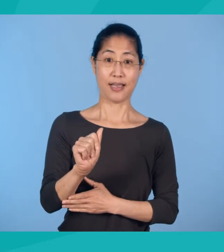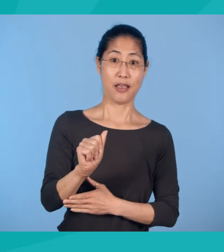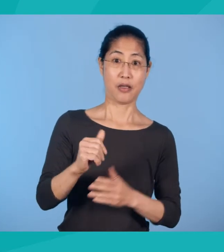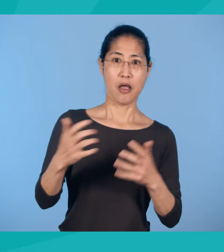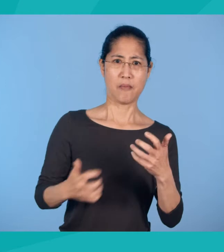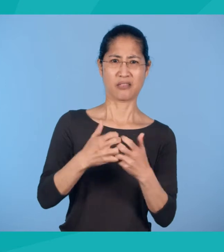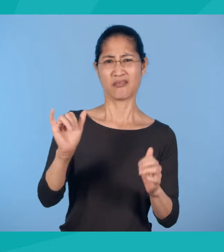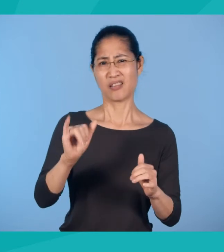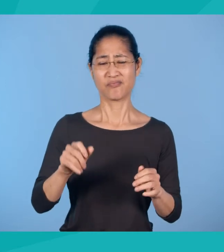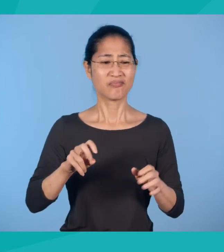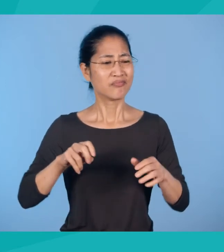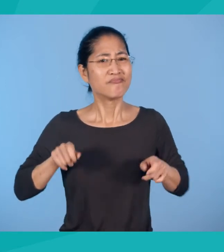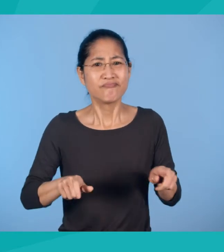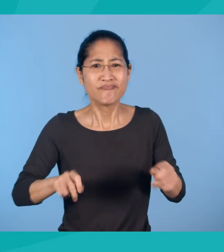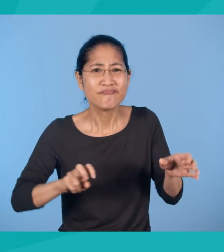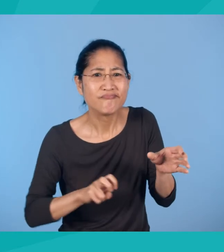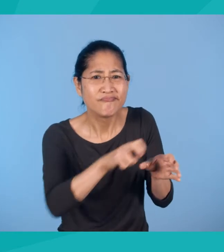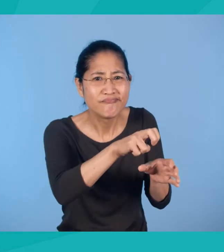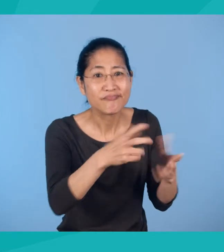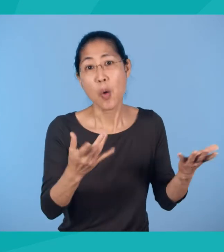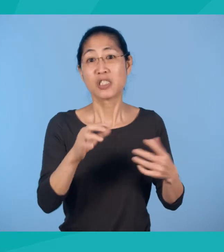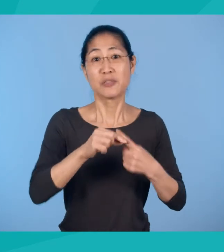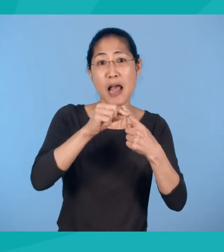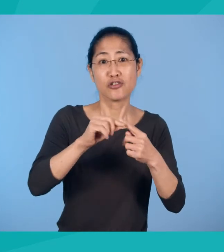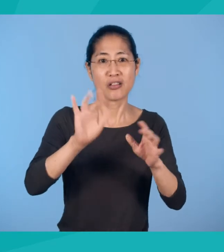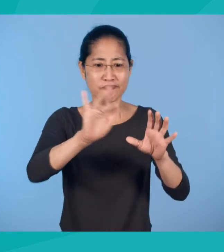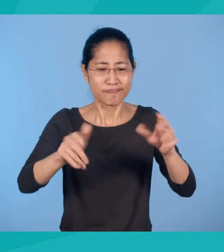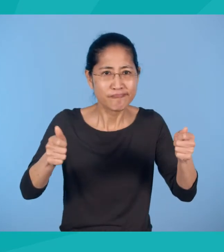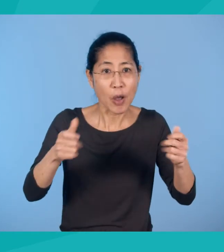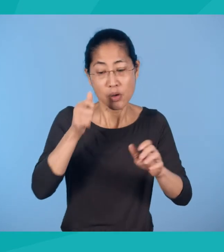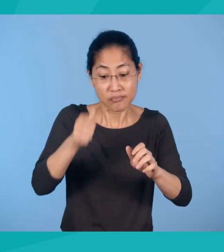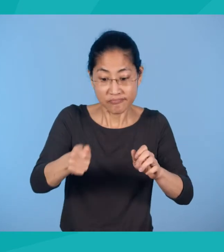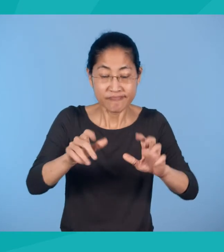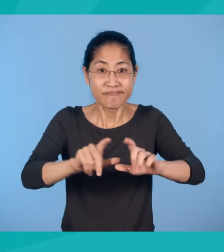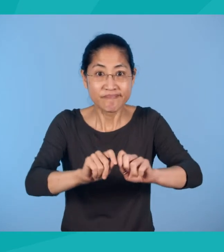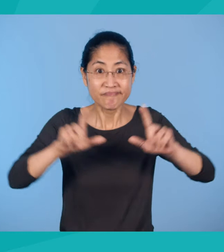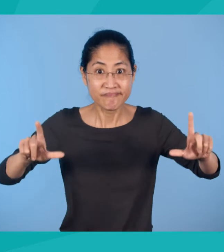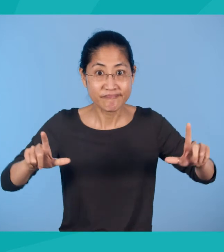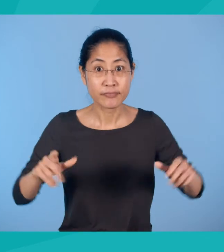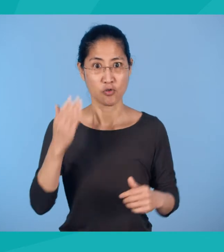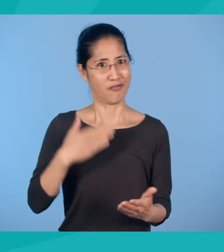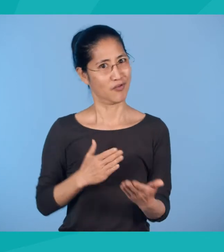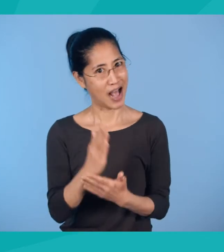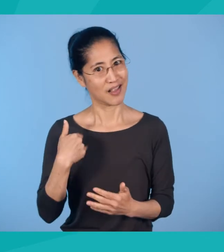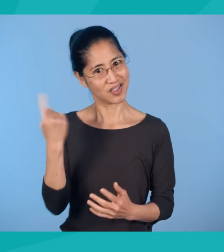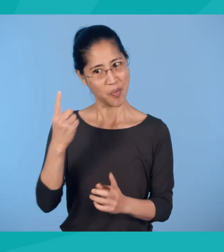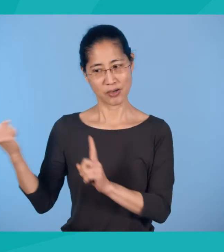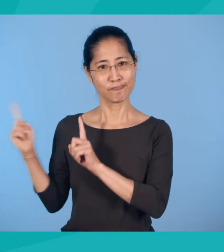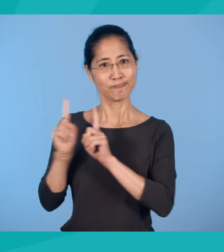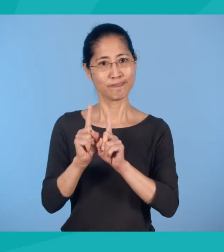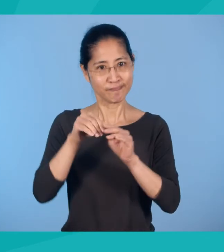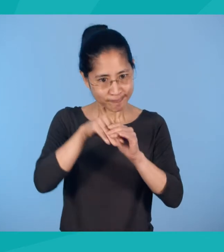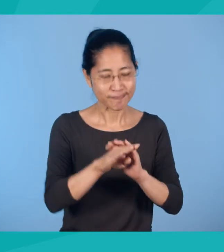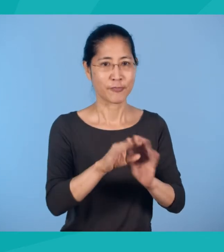up with accessible voting equipment. Other assistance is also available, such as magnifying instruments. Plus, voters have the right to bring a person with them